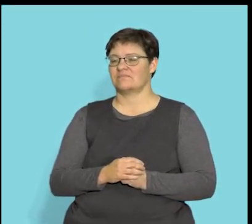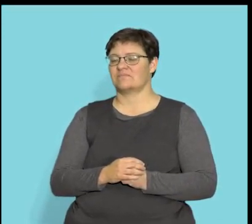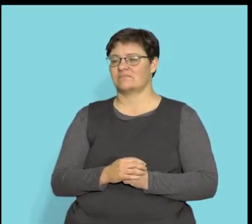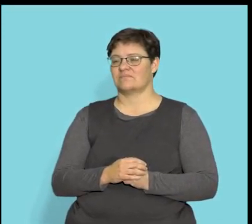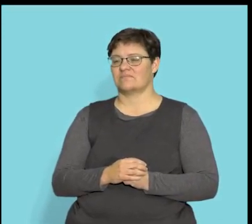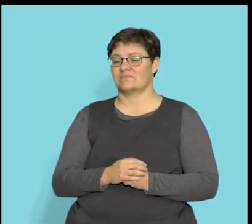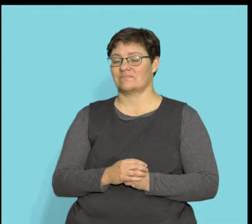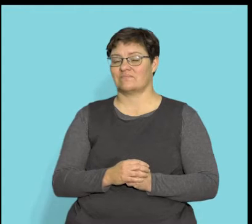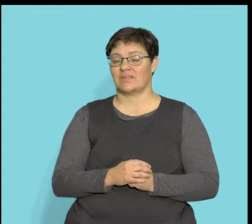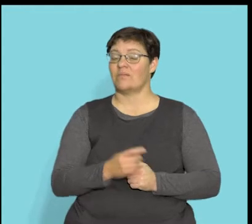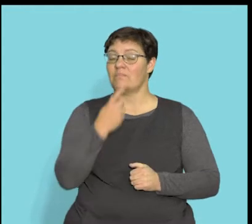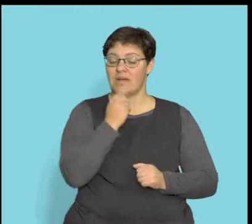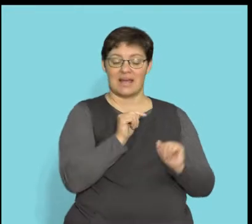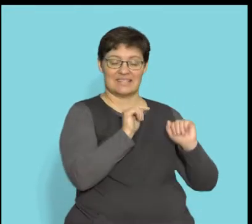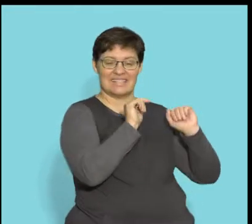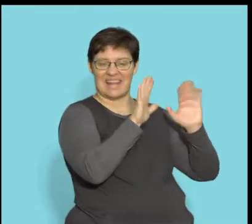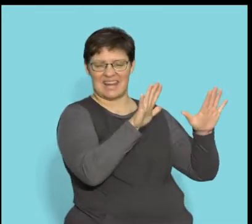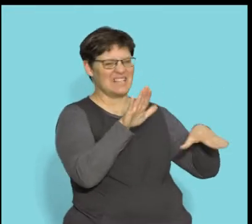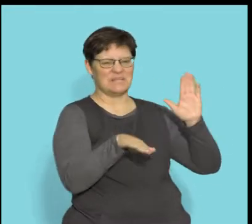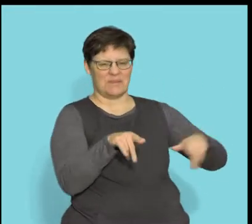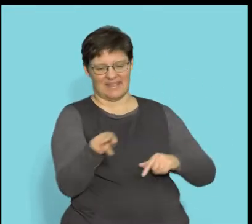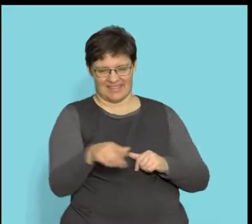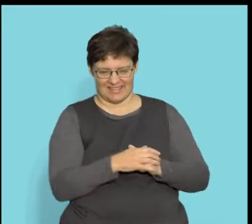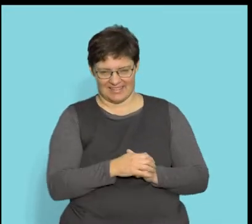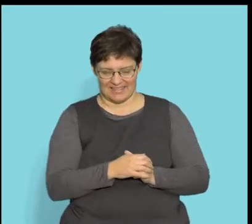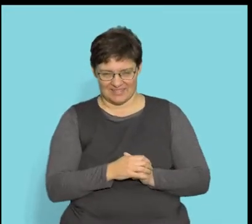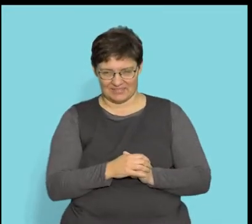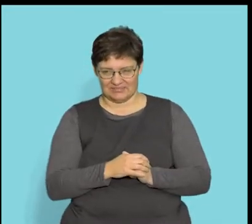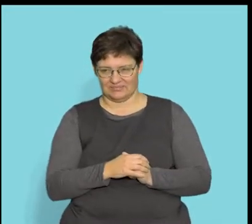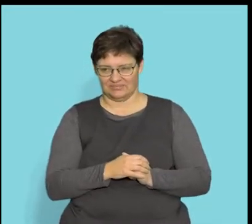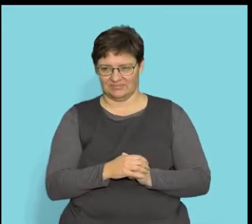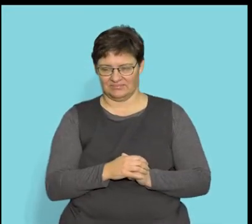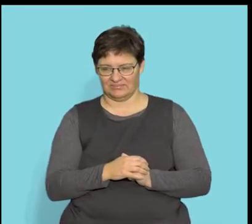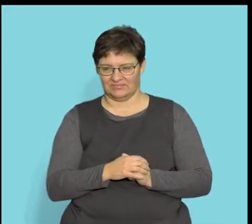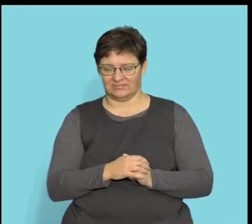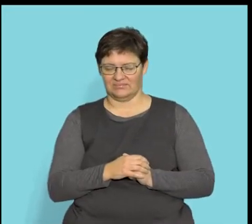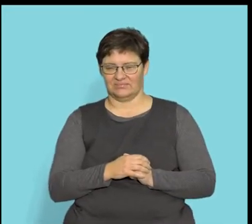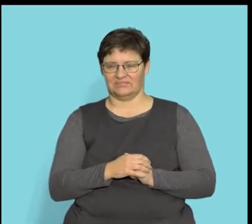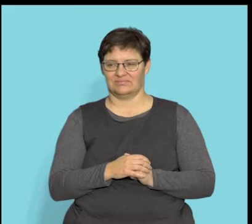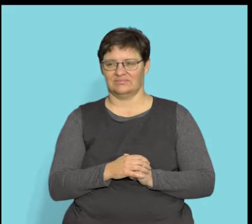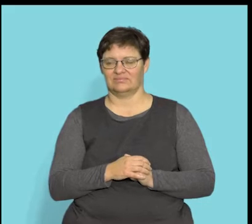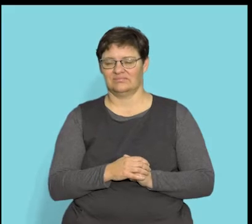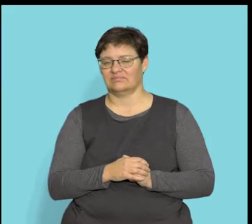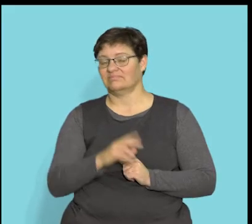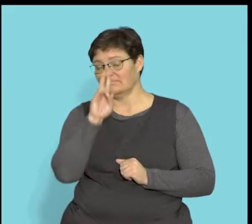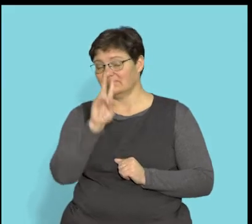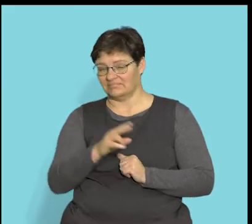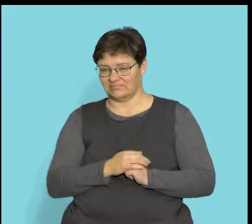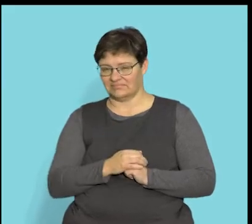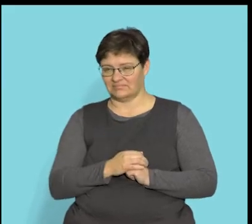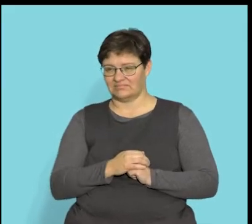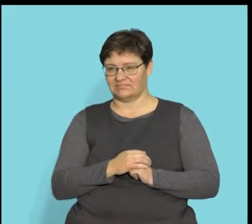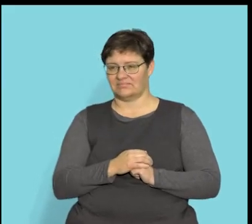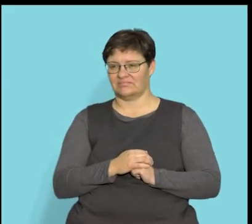So, for this next one, I've done a very similar process, except now I've substituted in 10. We